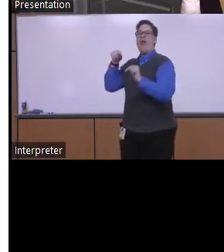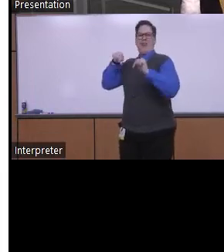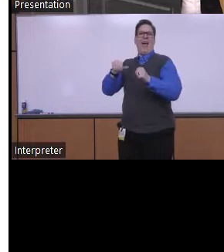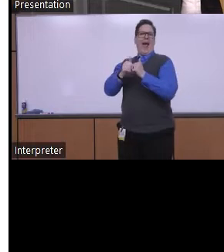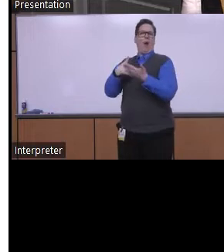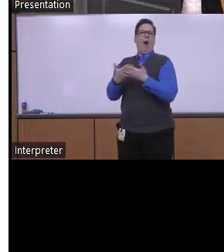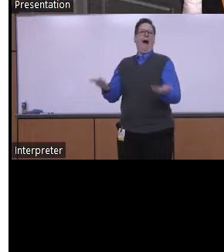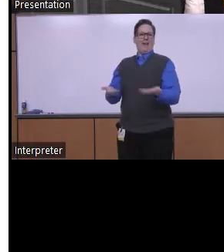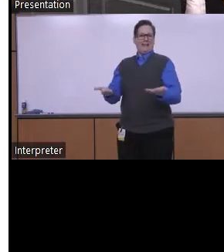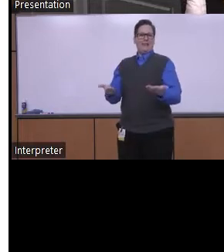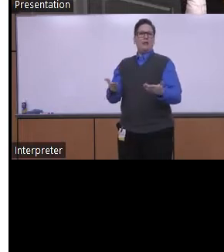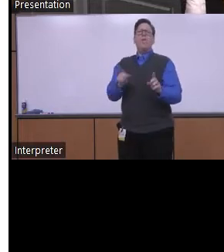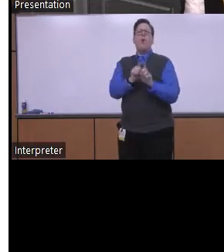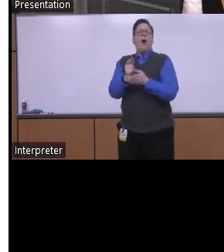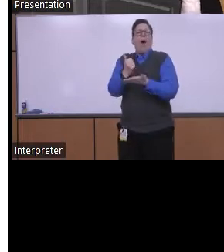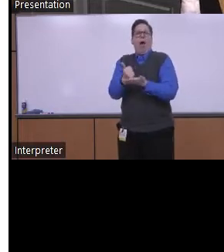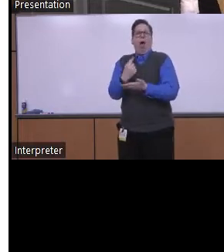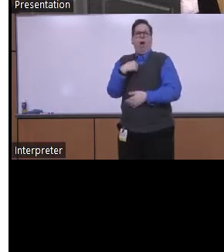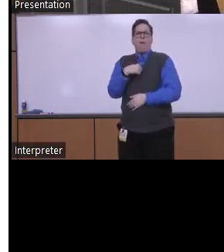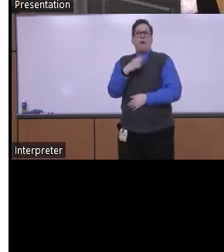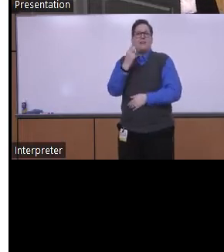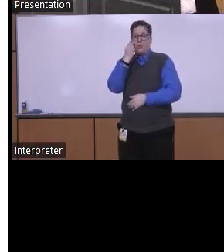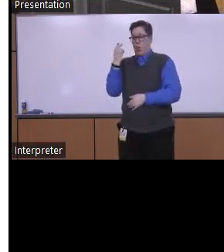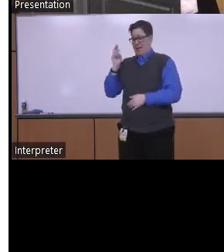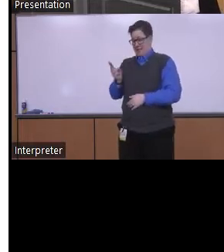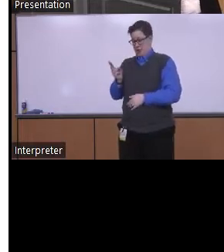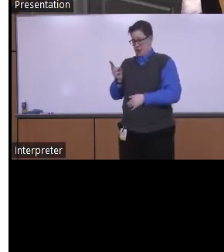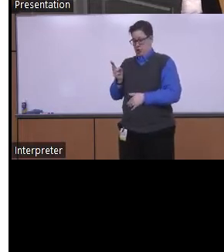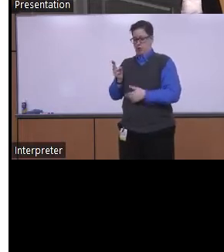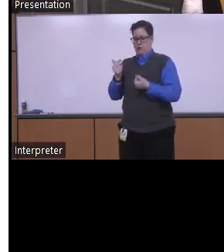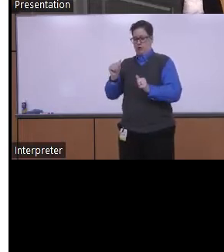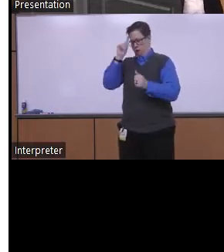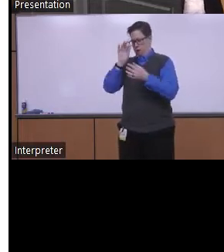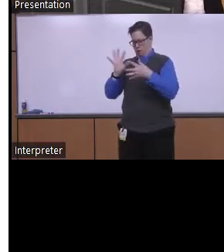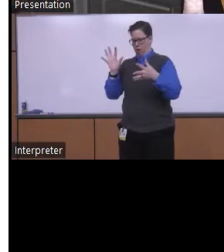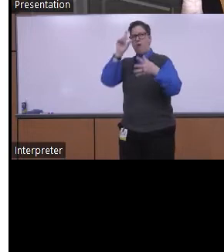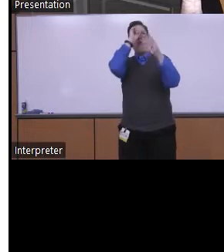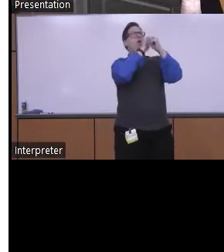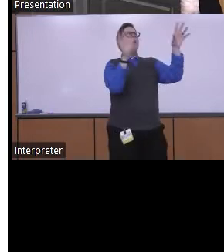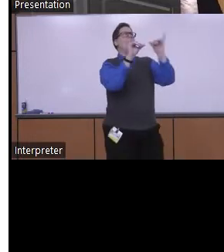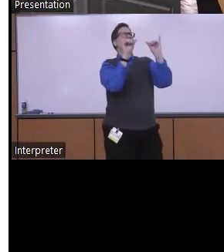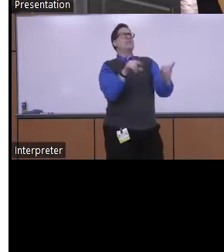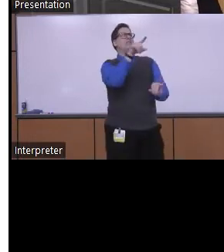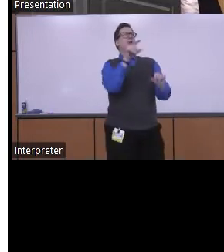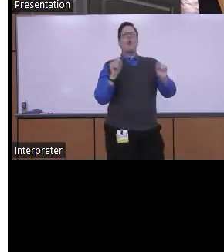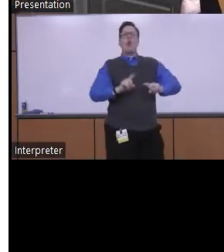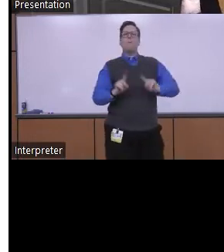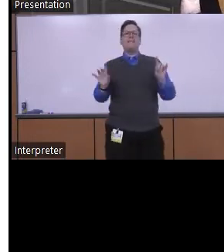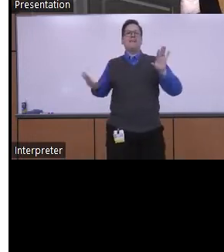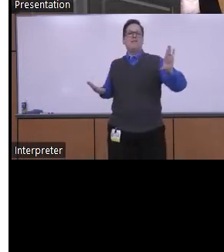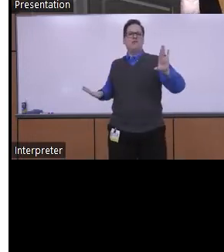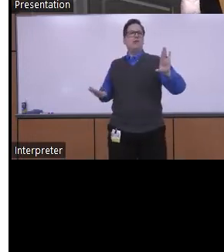also helps free us from certain preconceptions and think about how we could envision a system that's different,